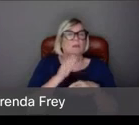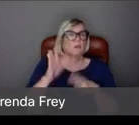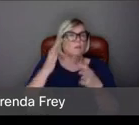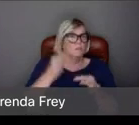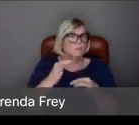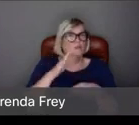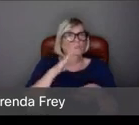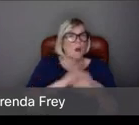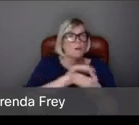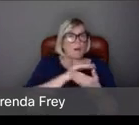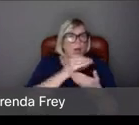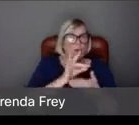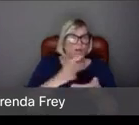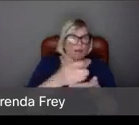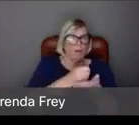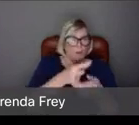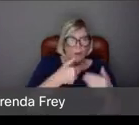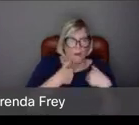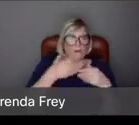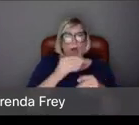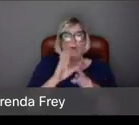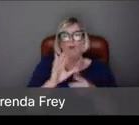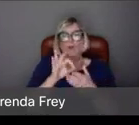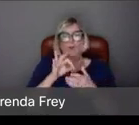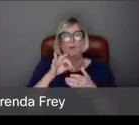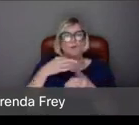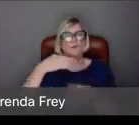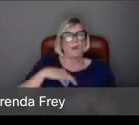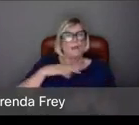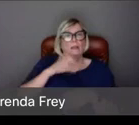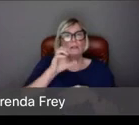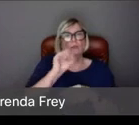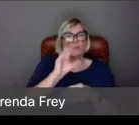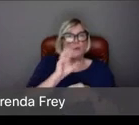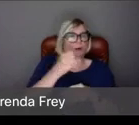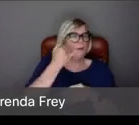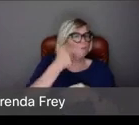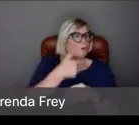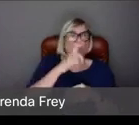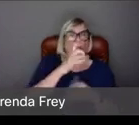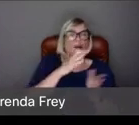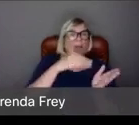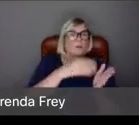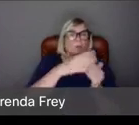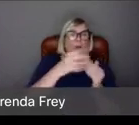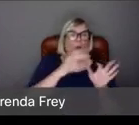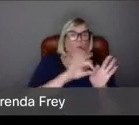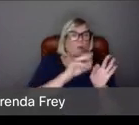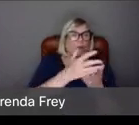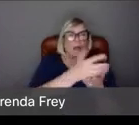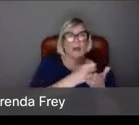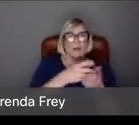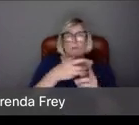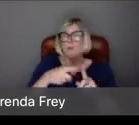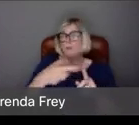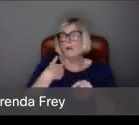of income that you have. So they figure if you have $100,000 of income and you have good credit,